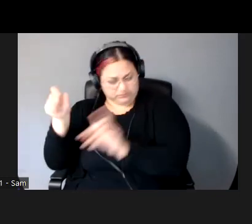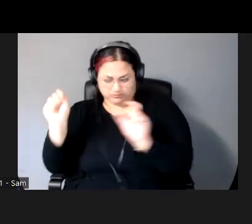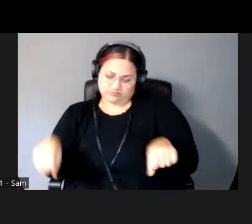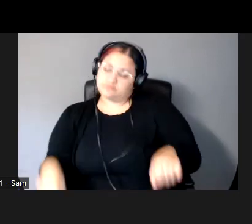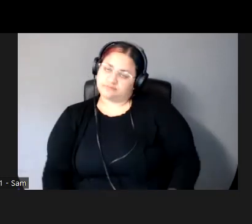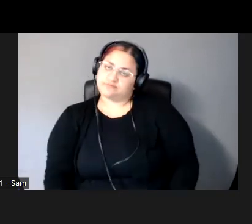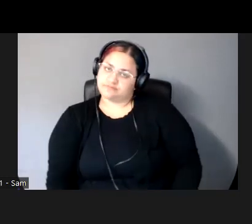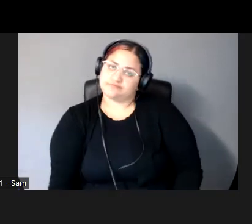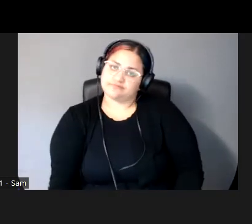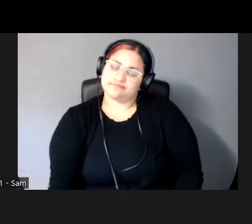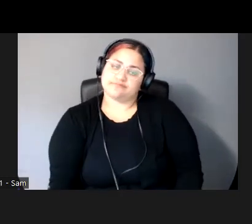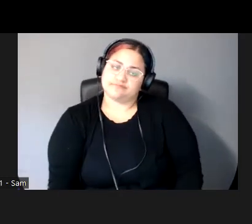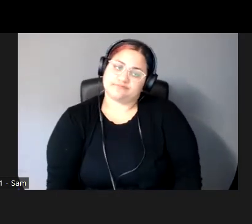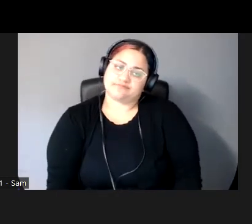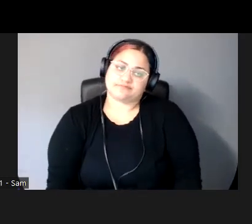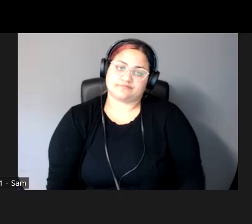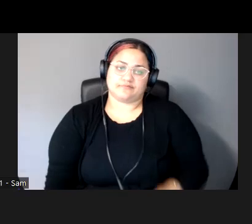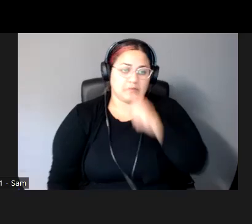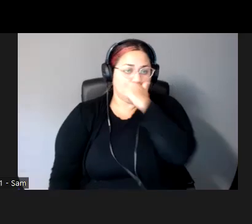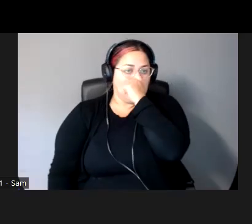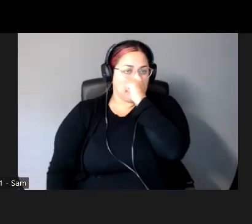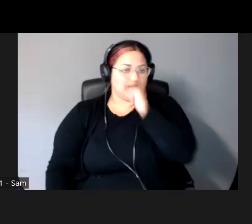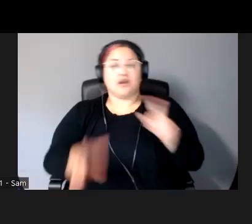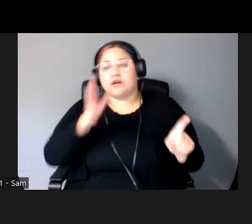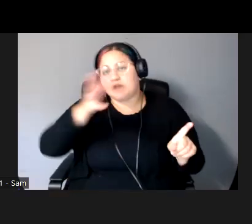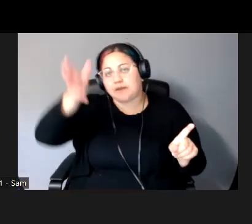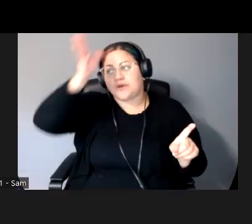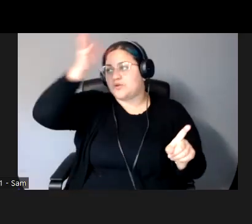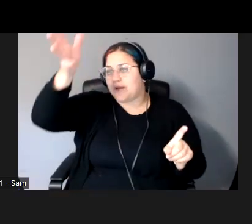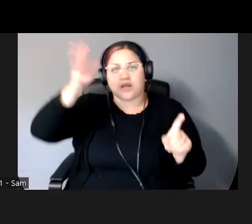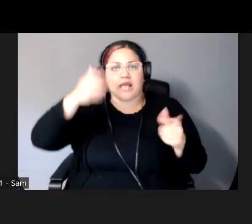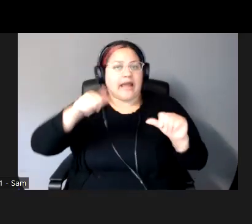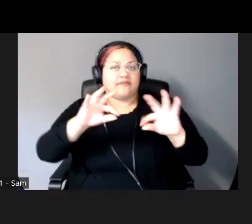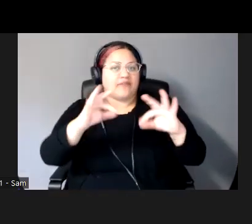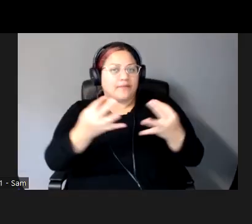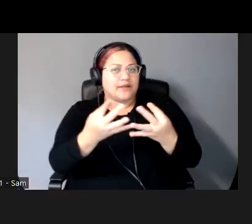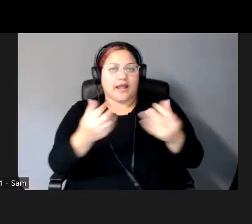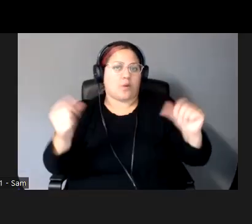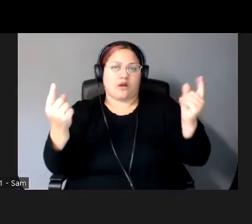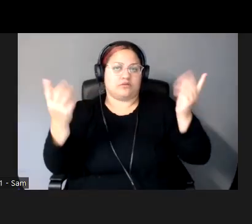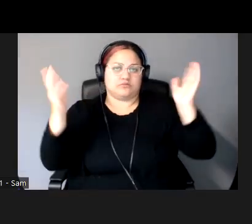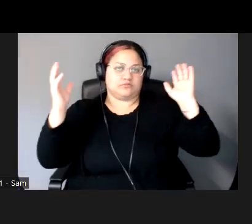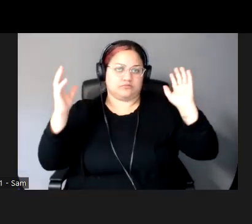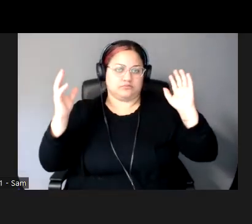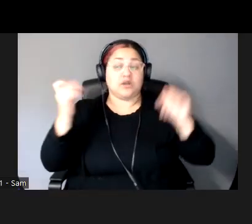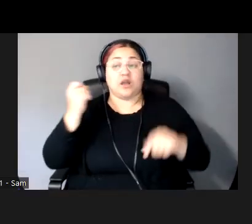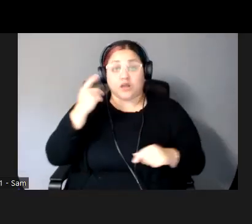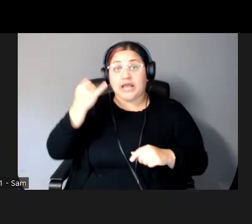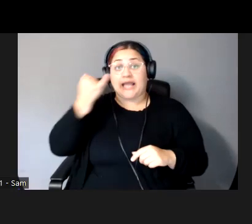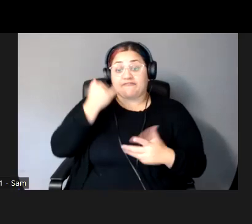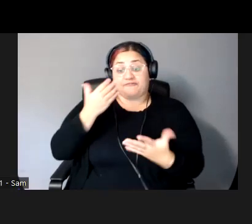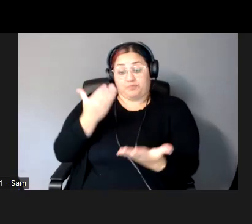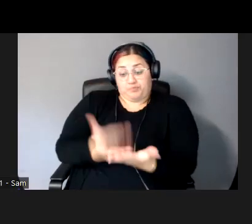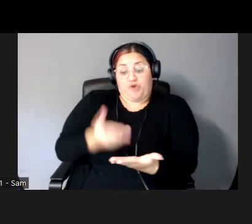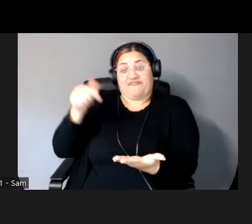person's parents, aunt, uncle, whomever. So unless somebody is really doing things foolishly, you're not going to be able to stop